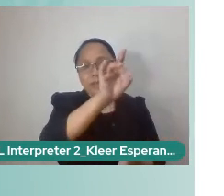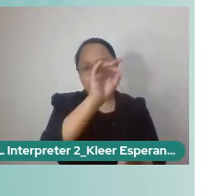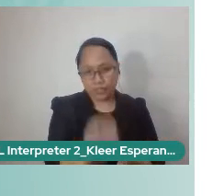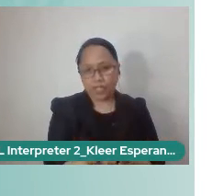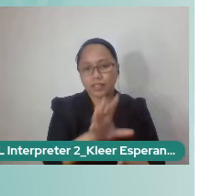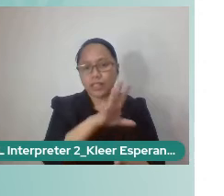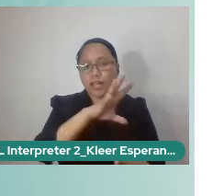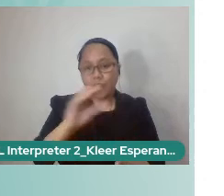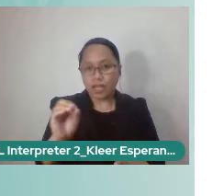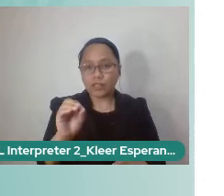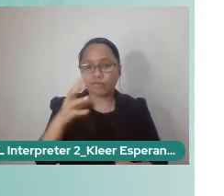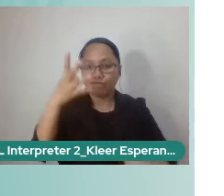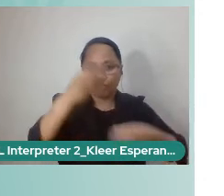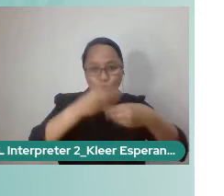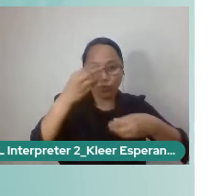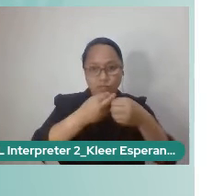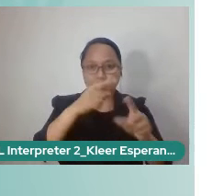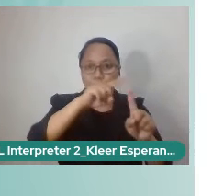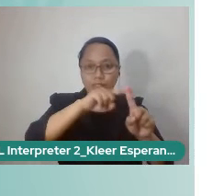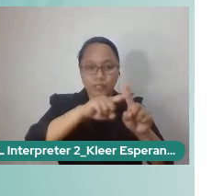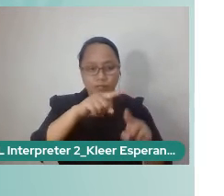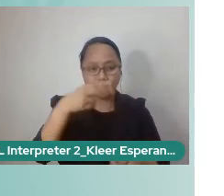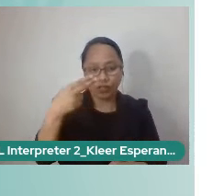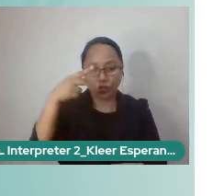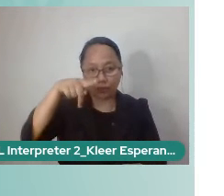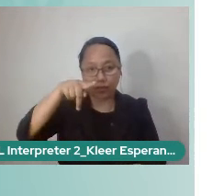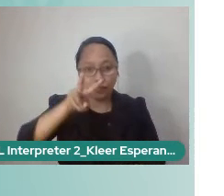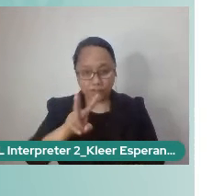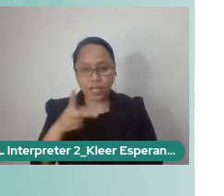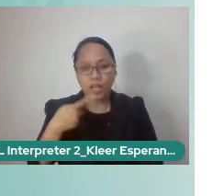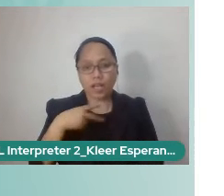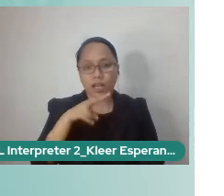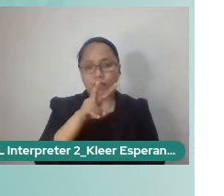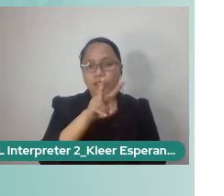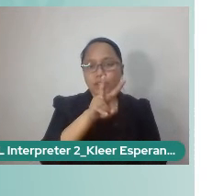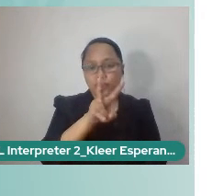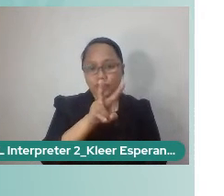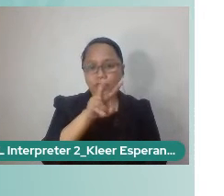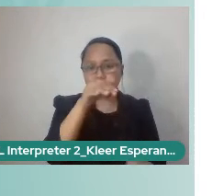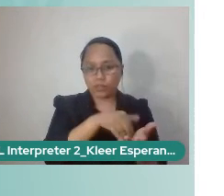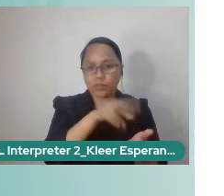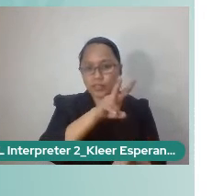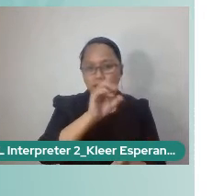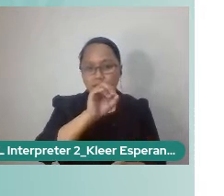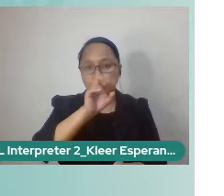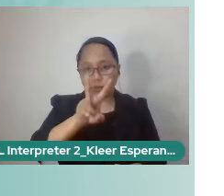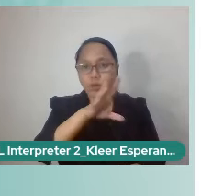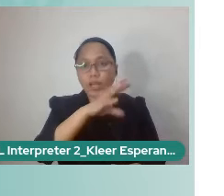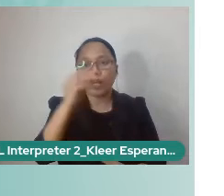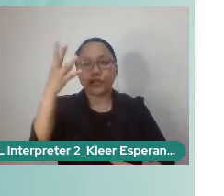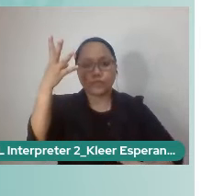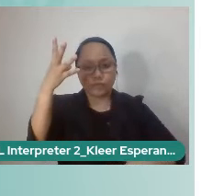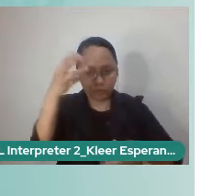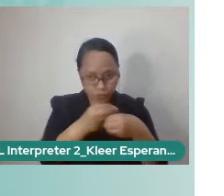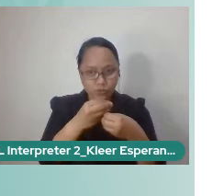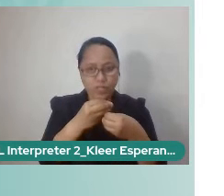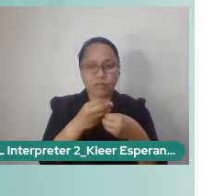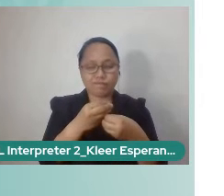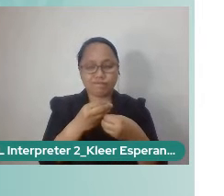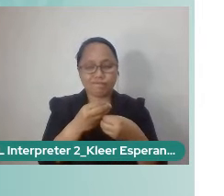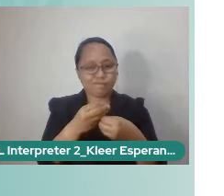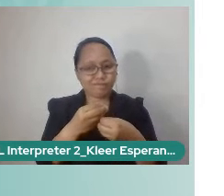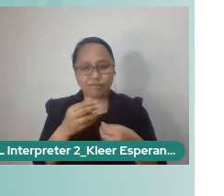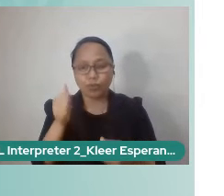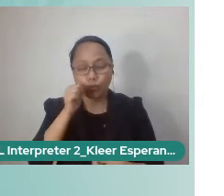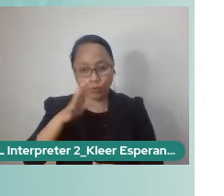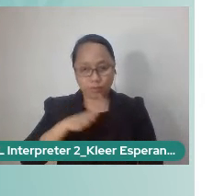3,302 positive cases, and they managed to treat 503. We use a different algorithm.